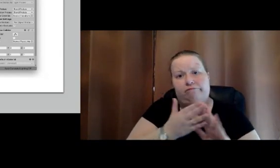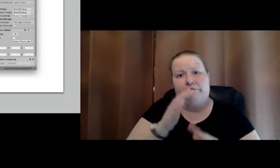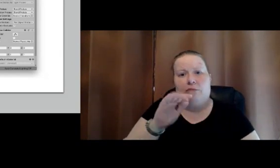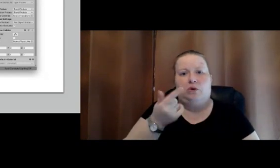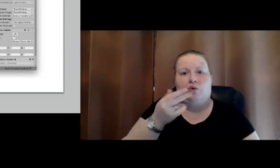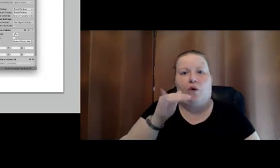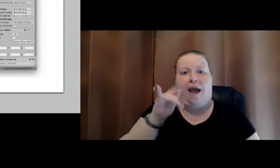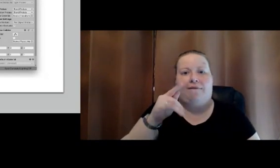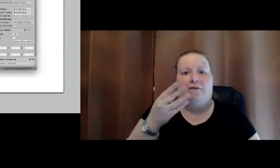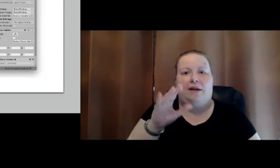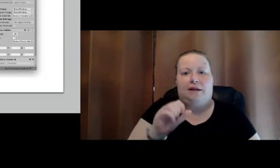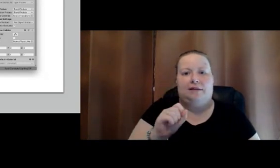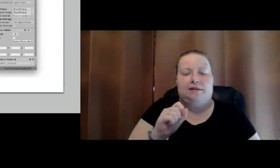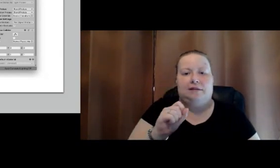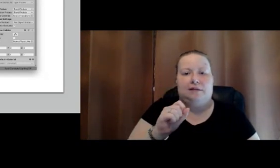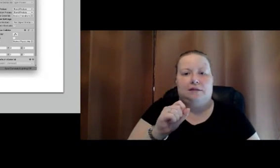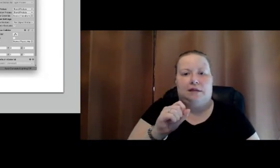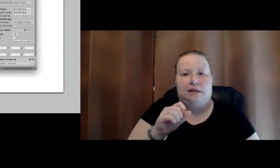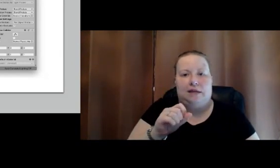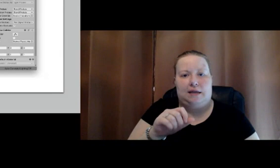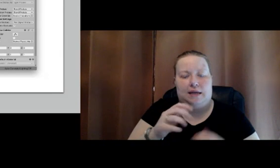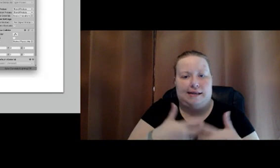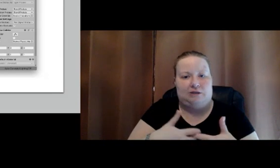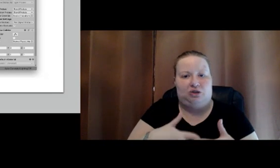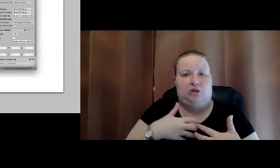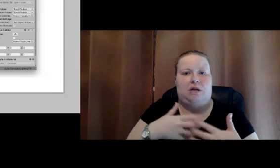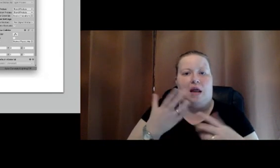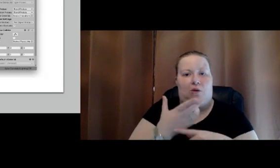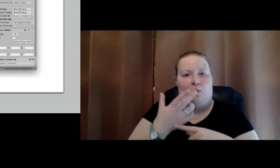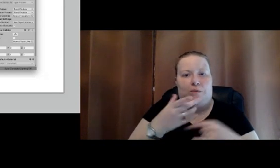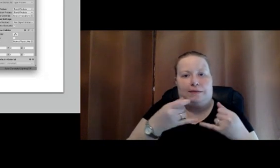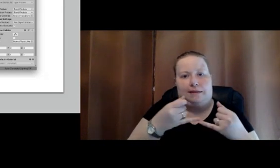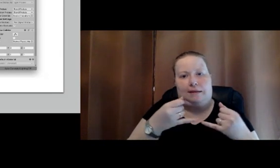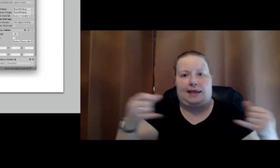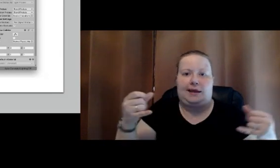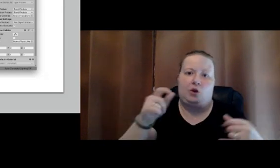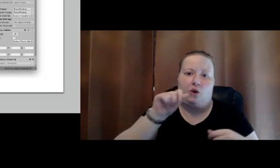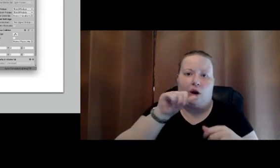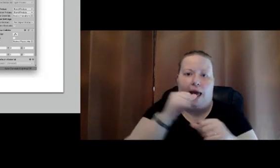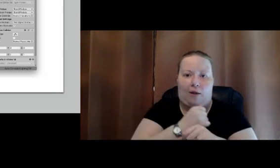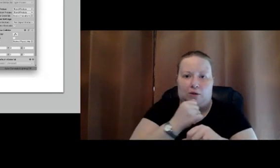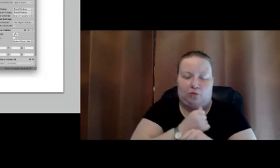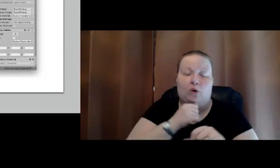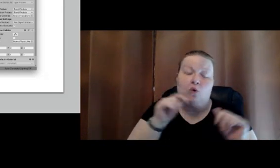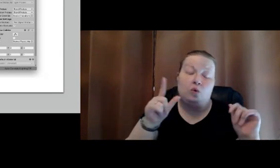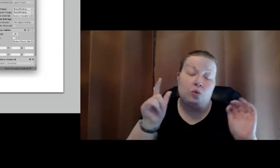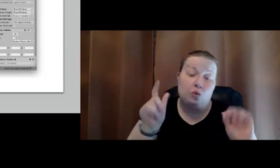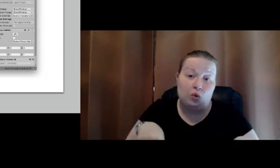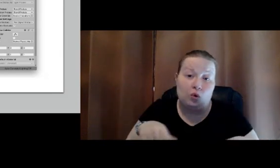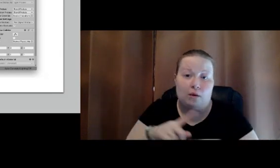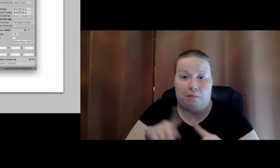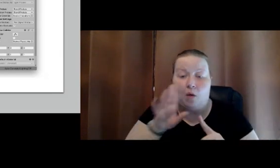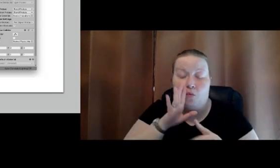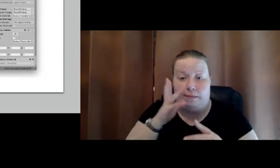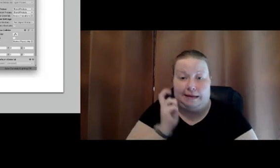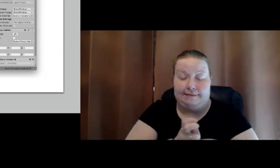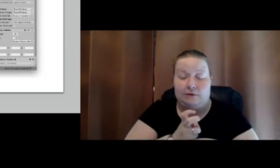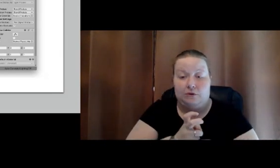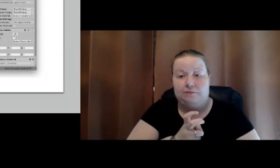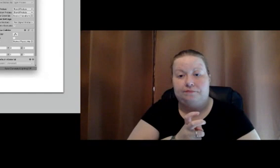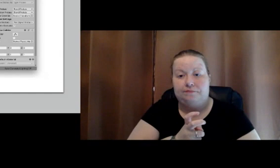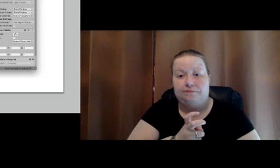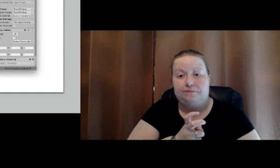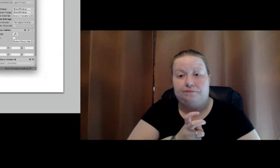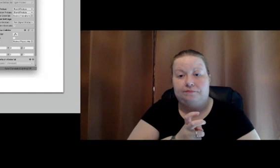in, linear algebra. That you could do that, but it would be very difficult. And in an environment like